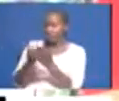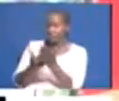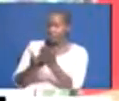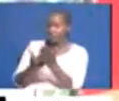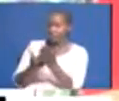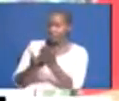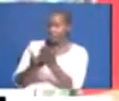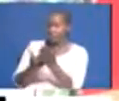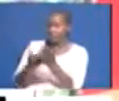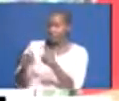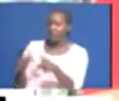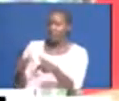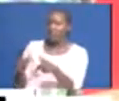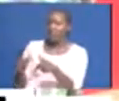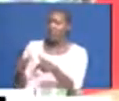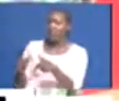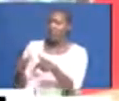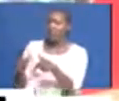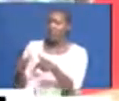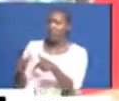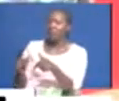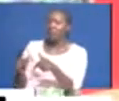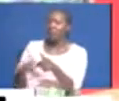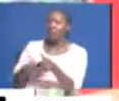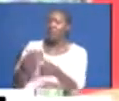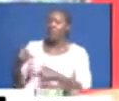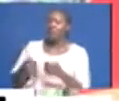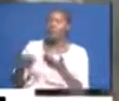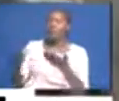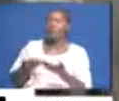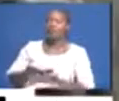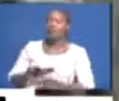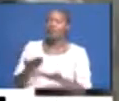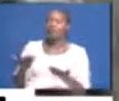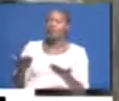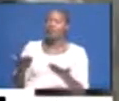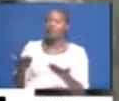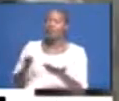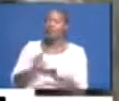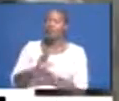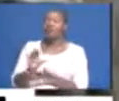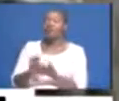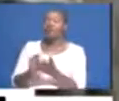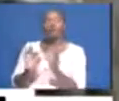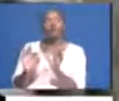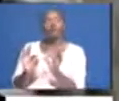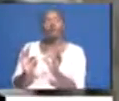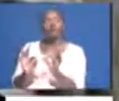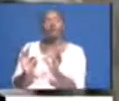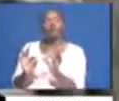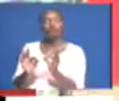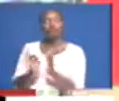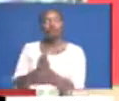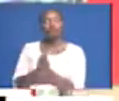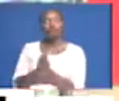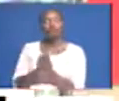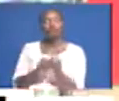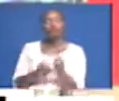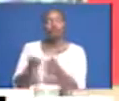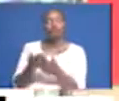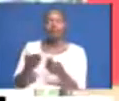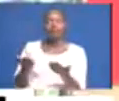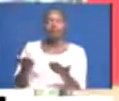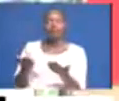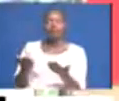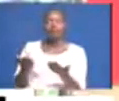Legends. And it's my pleasure to welcome you to the Go Down Art Center. It's quite unique, this whole surrounding here.